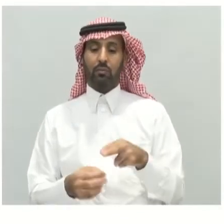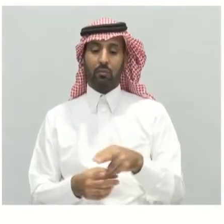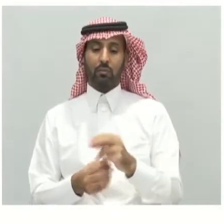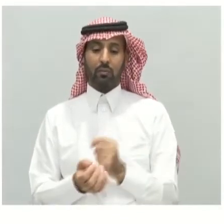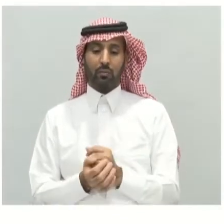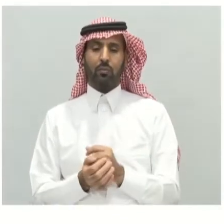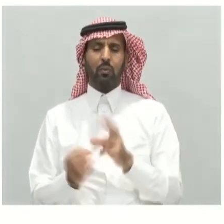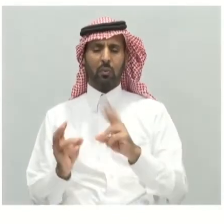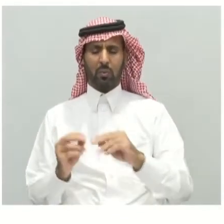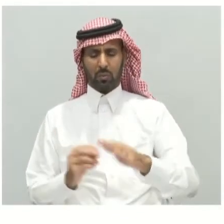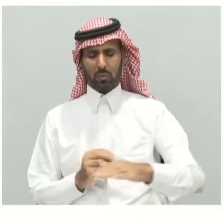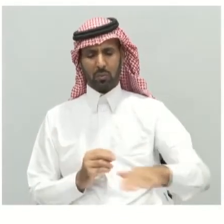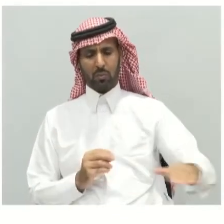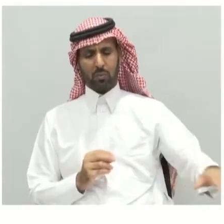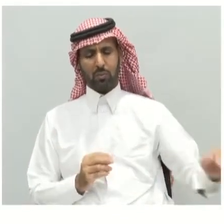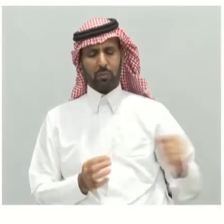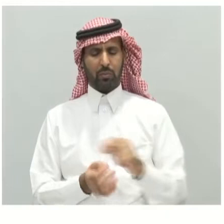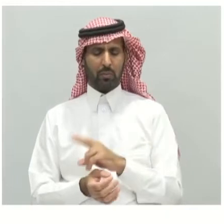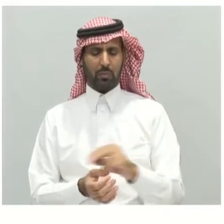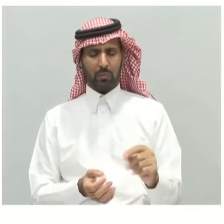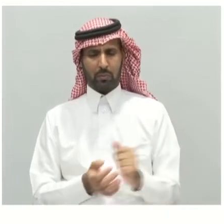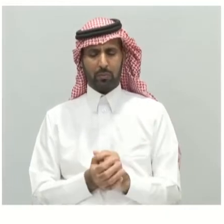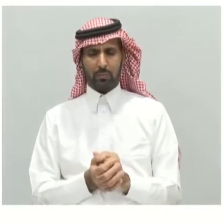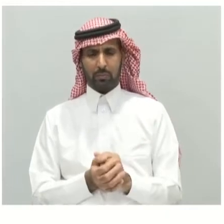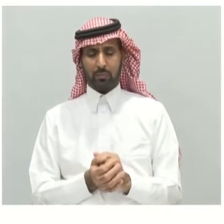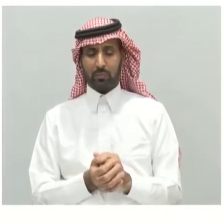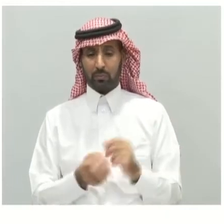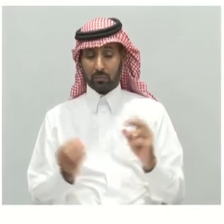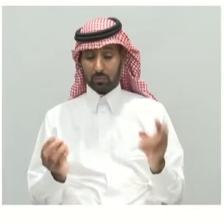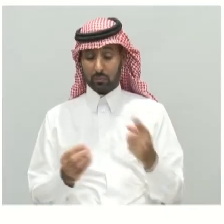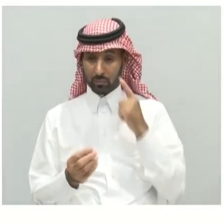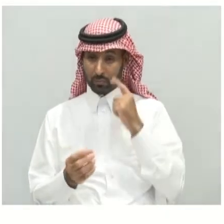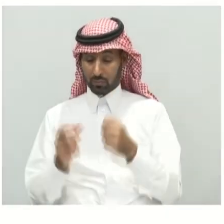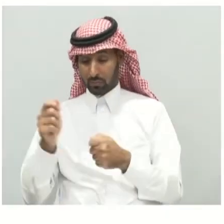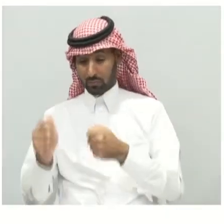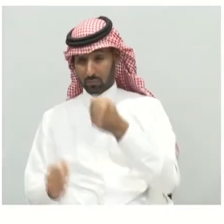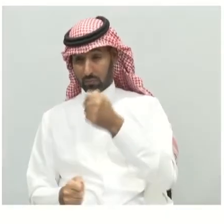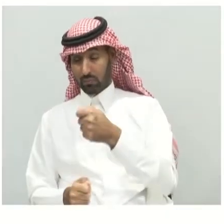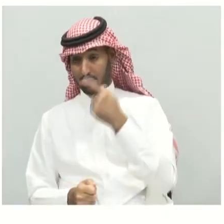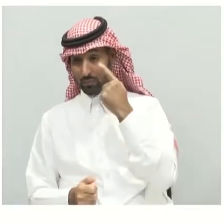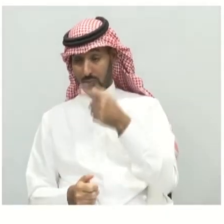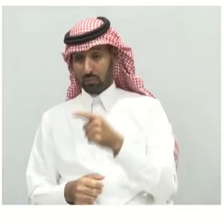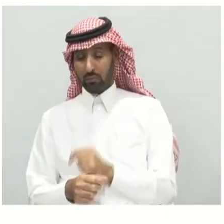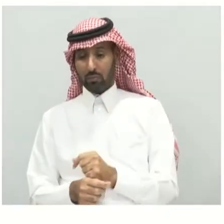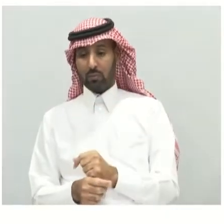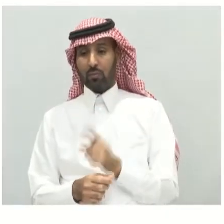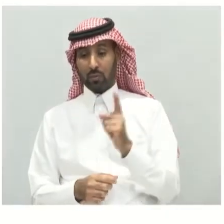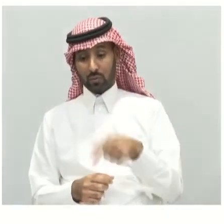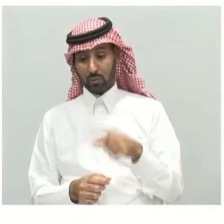of children my age, and we all used to climb stuff until one